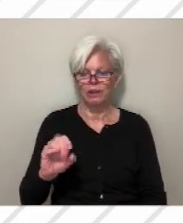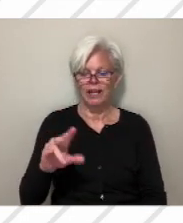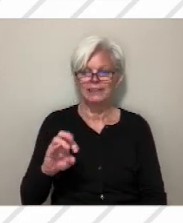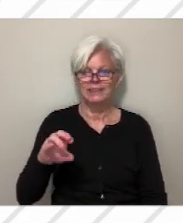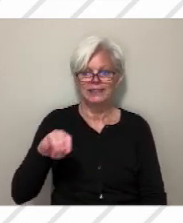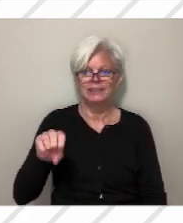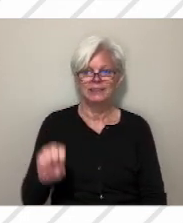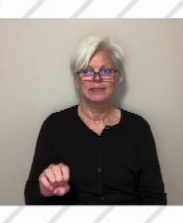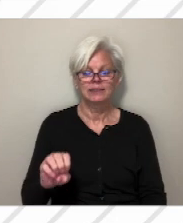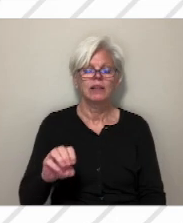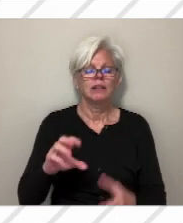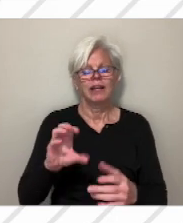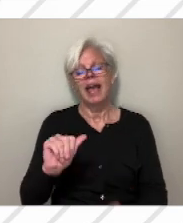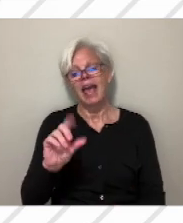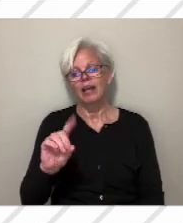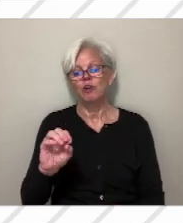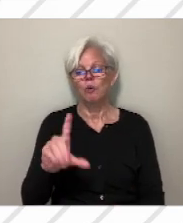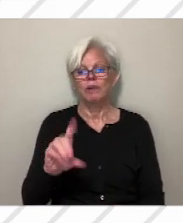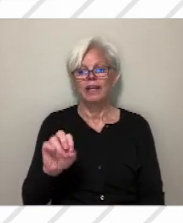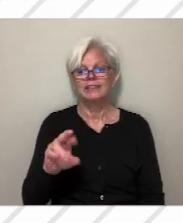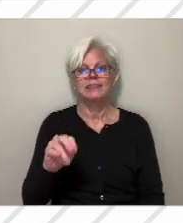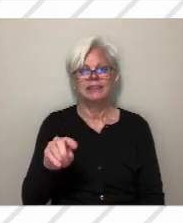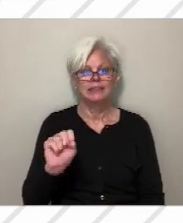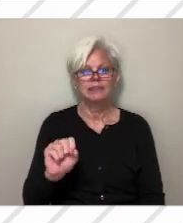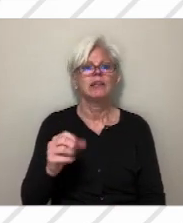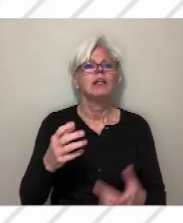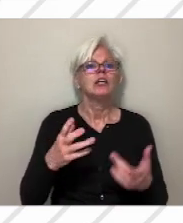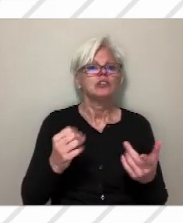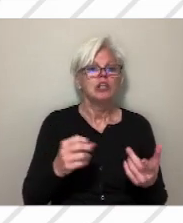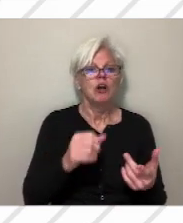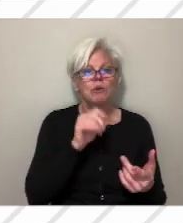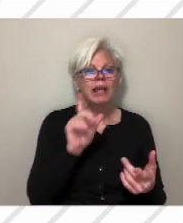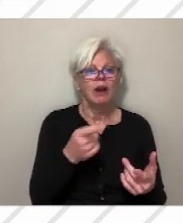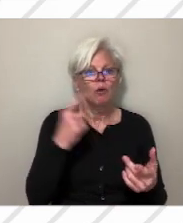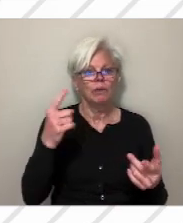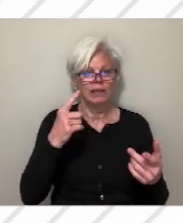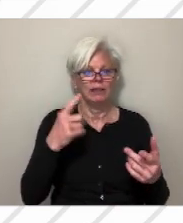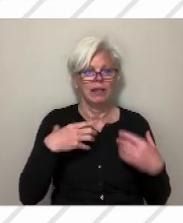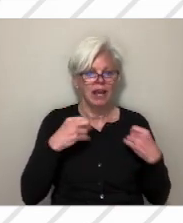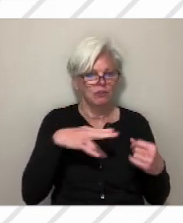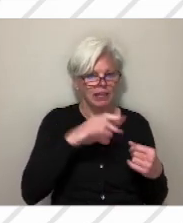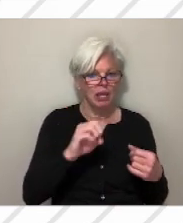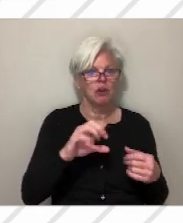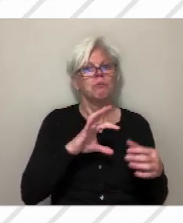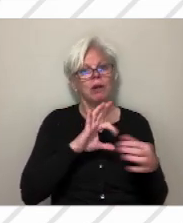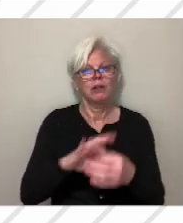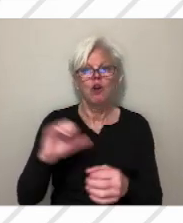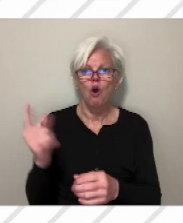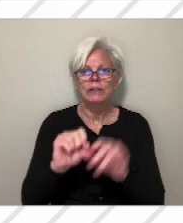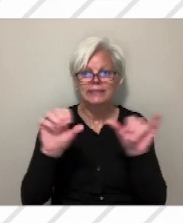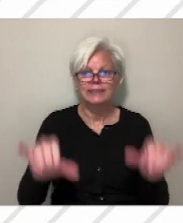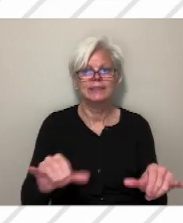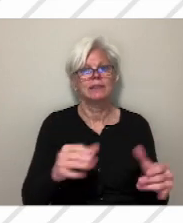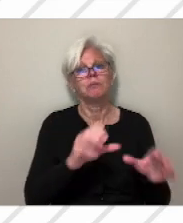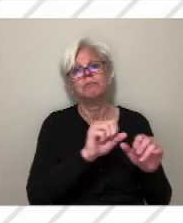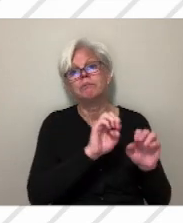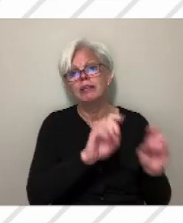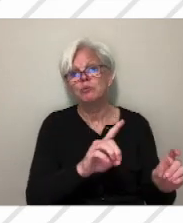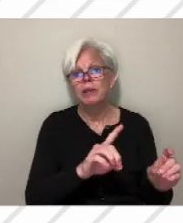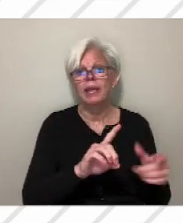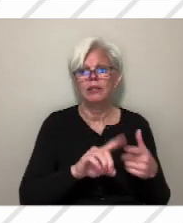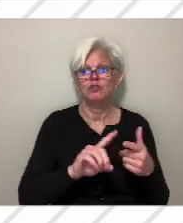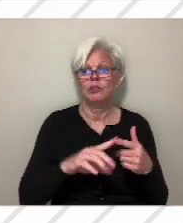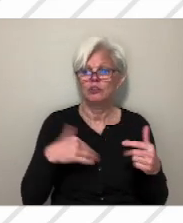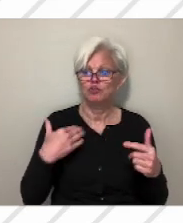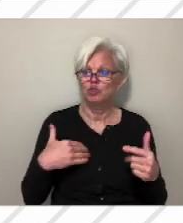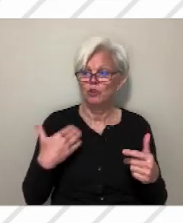but it is relevant to all the systems that we're talking about or will talk about today, whether it's education or juvenile justice or